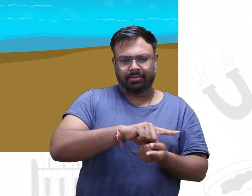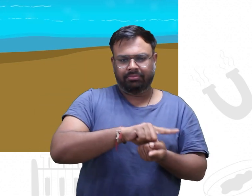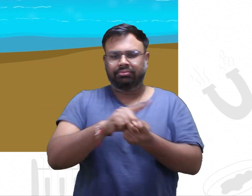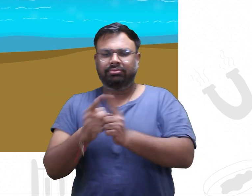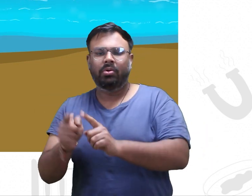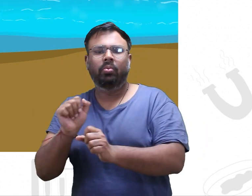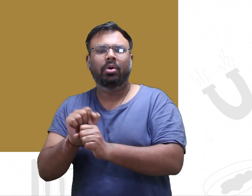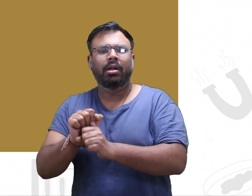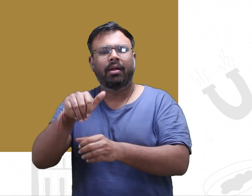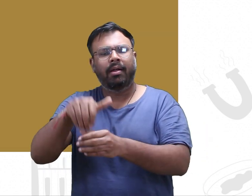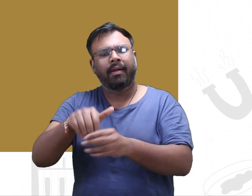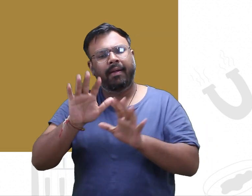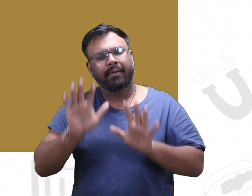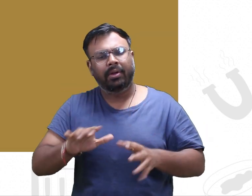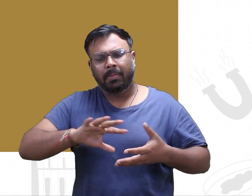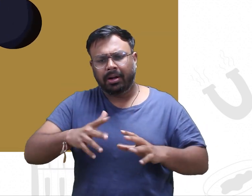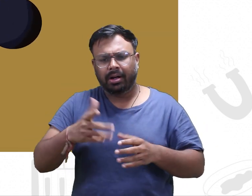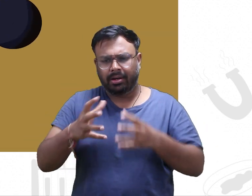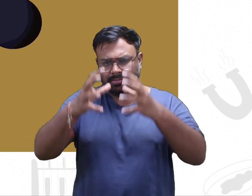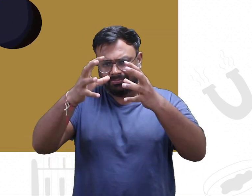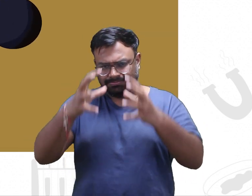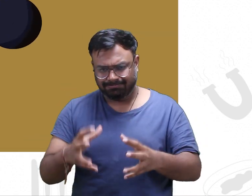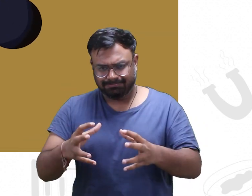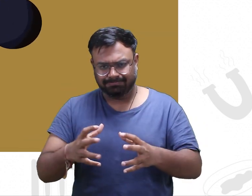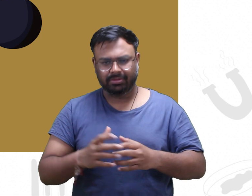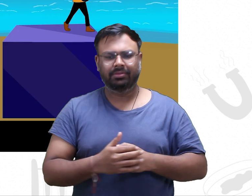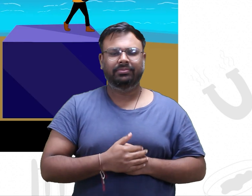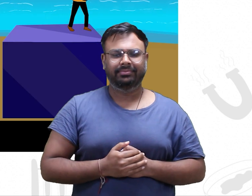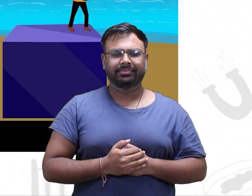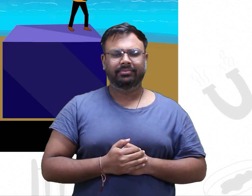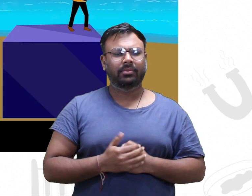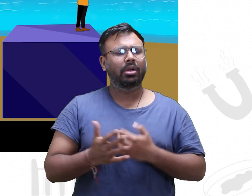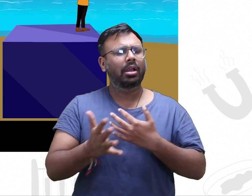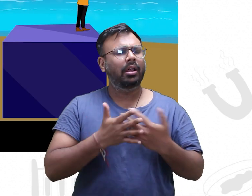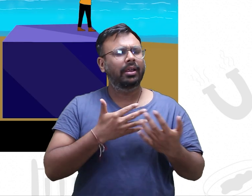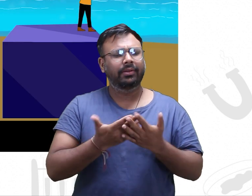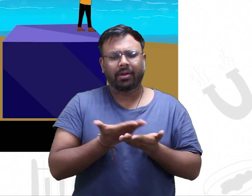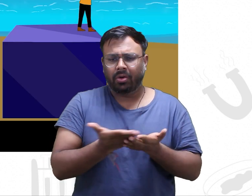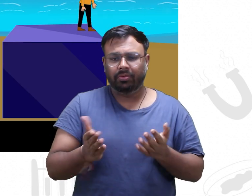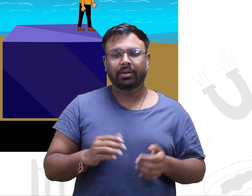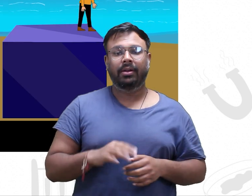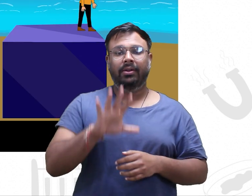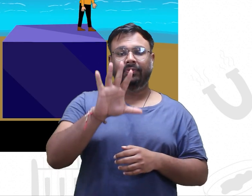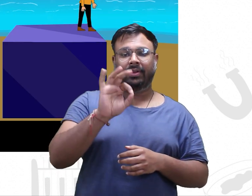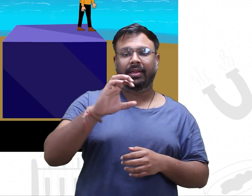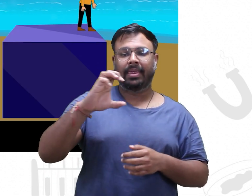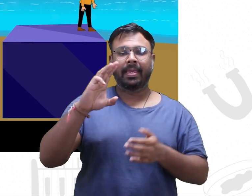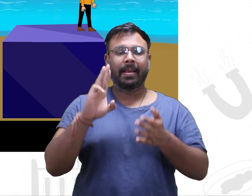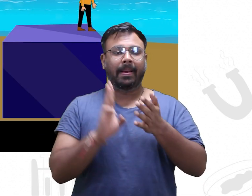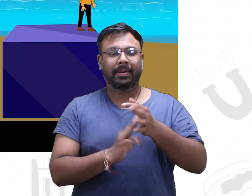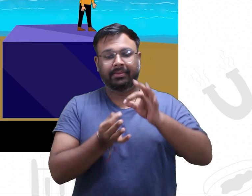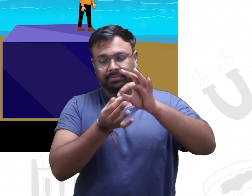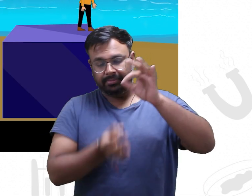work. That is why it creates a depression. In all the subsequent heights of 50 cm,